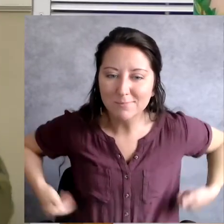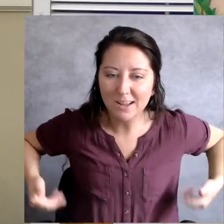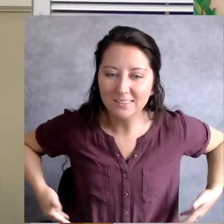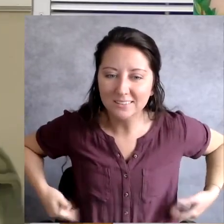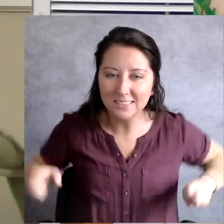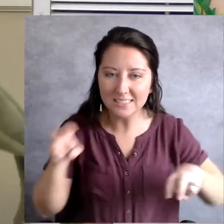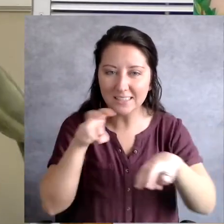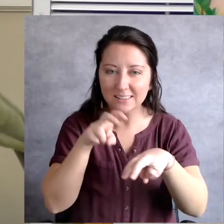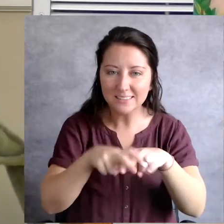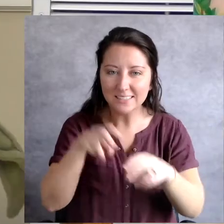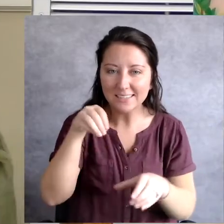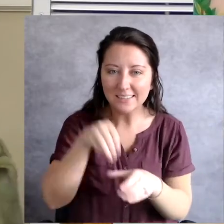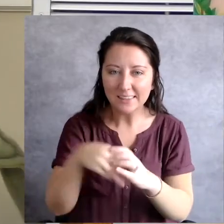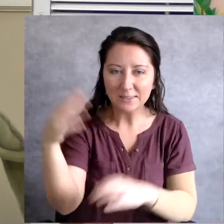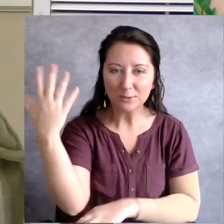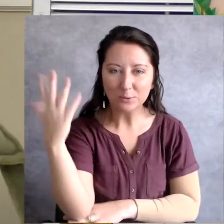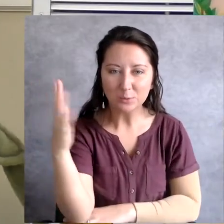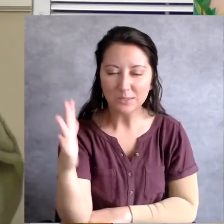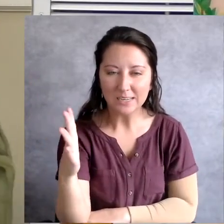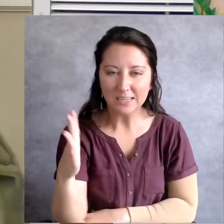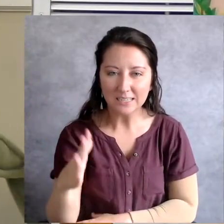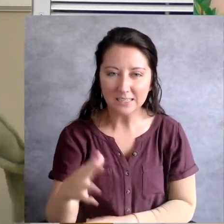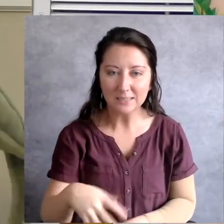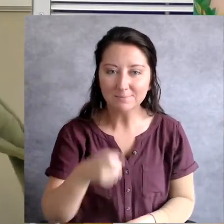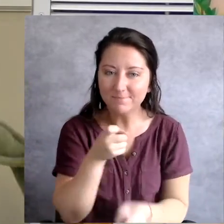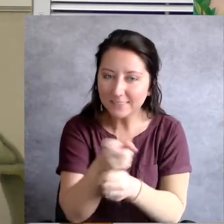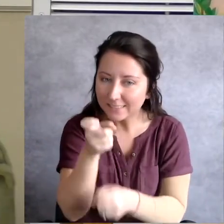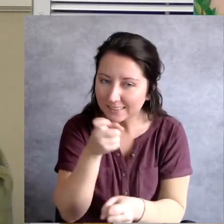little monkeys sitting in the tree,